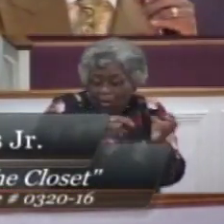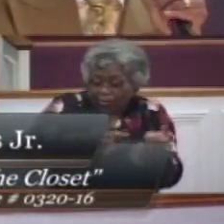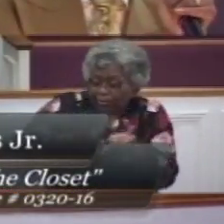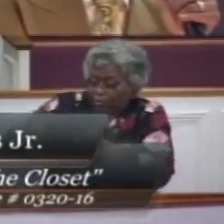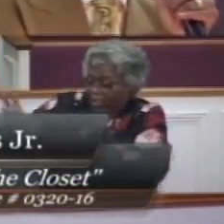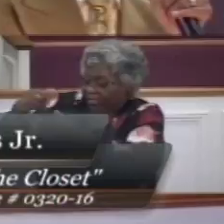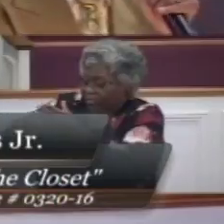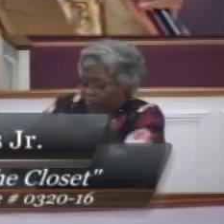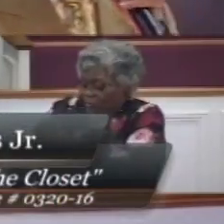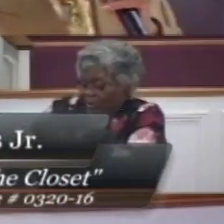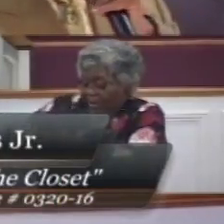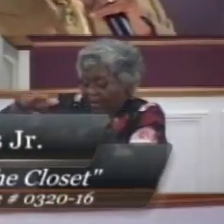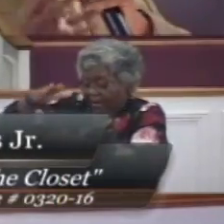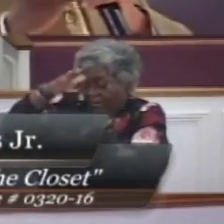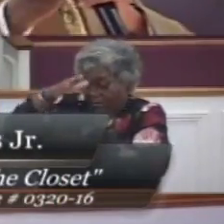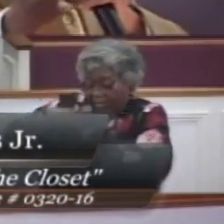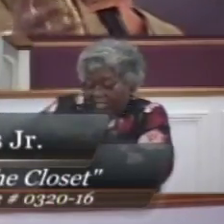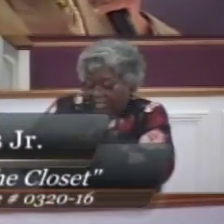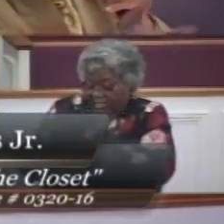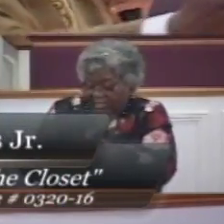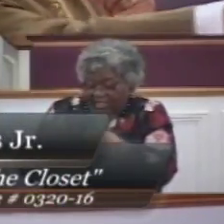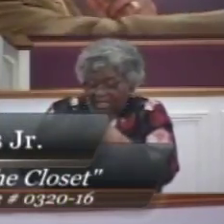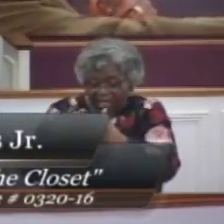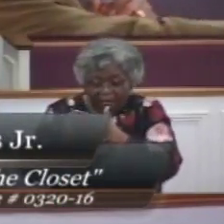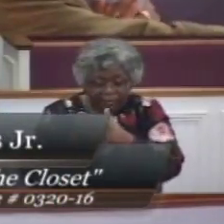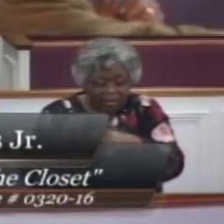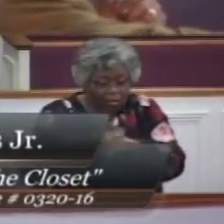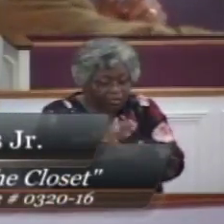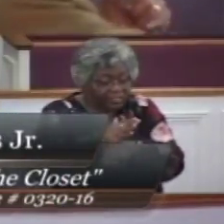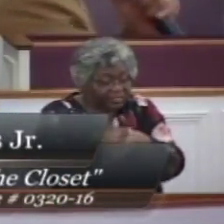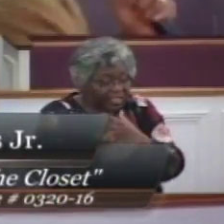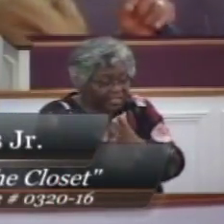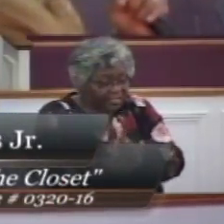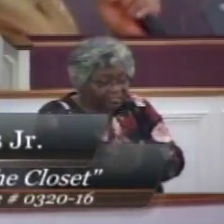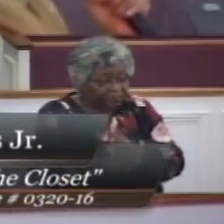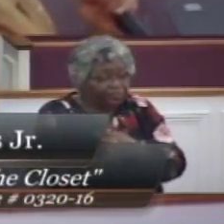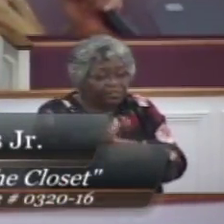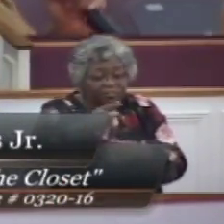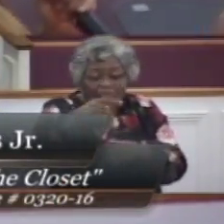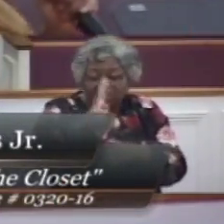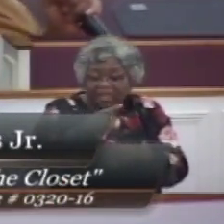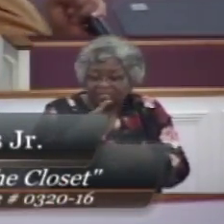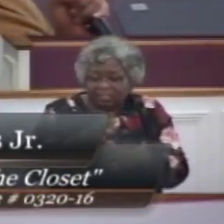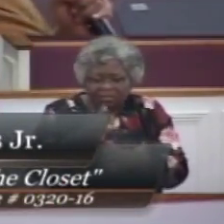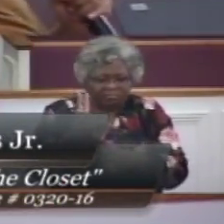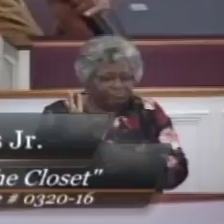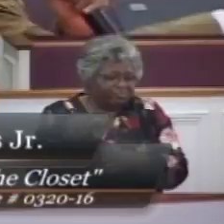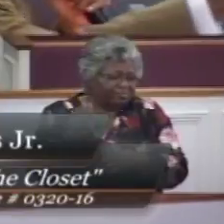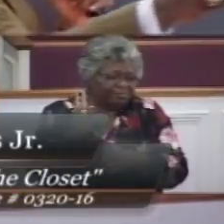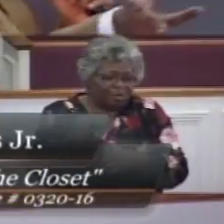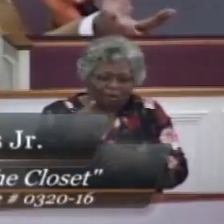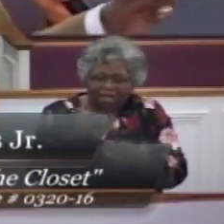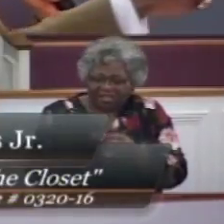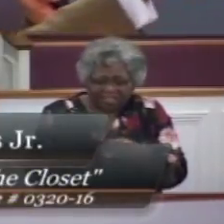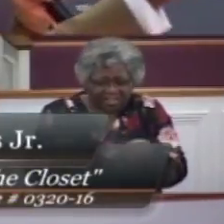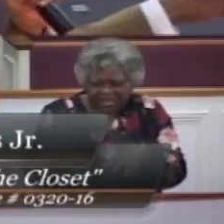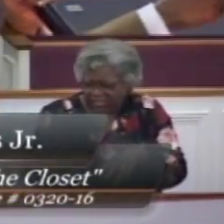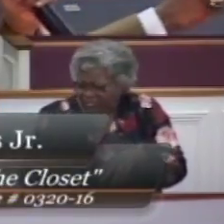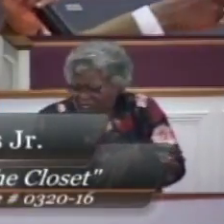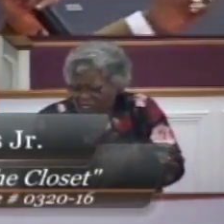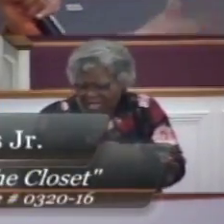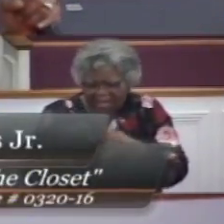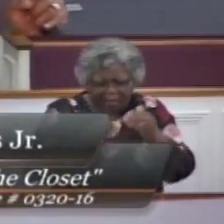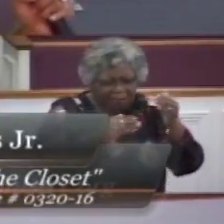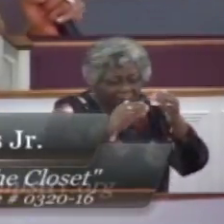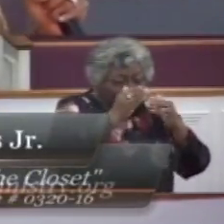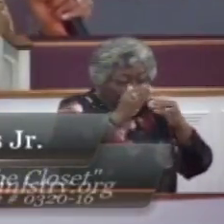into manhood, he had blood on his hands. So God said, "No, I can't even let you